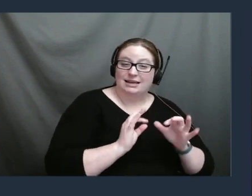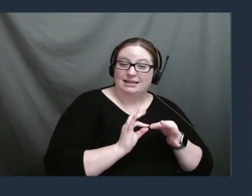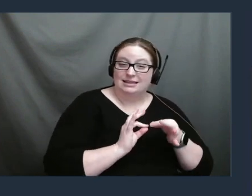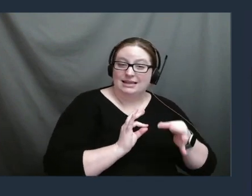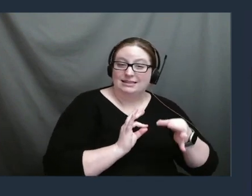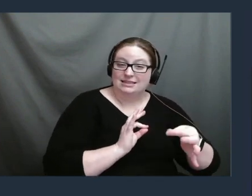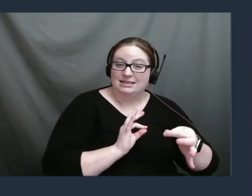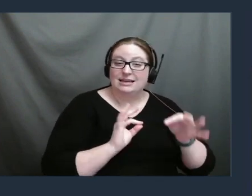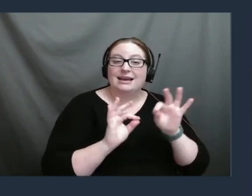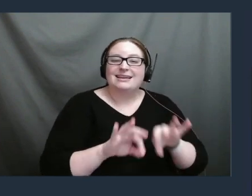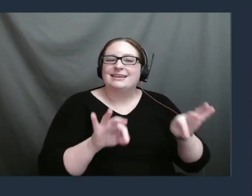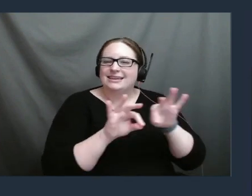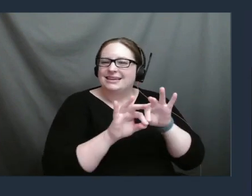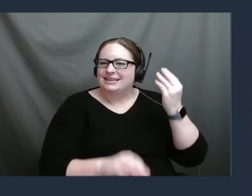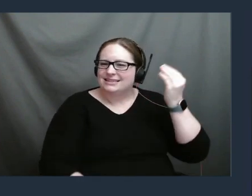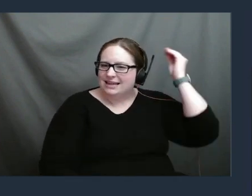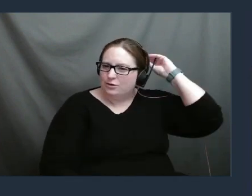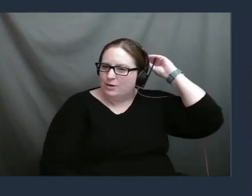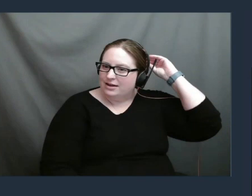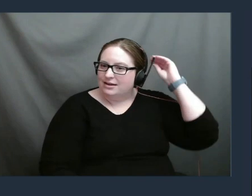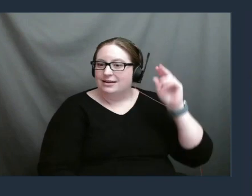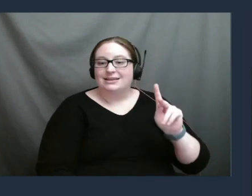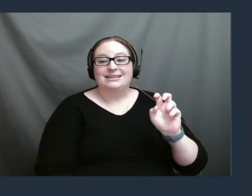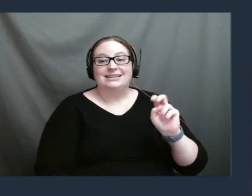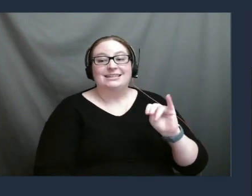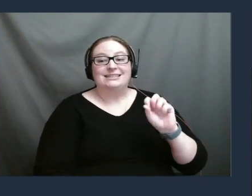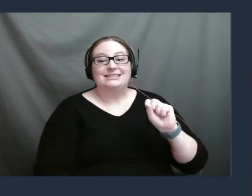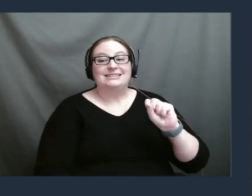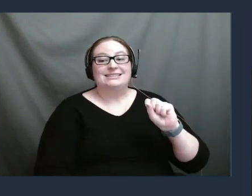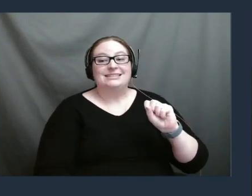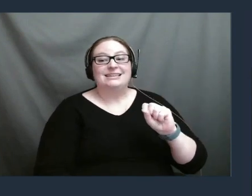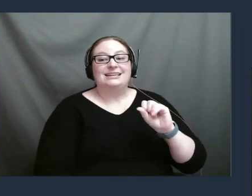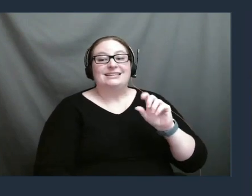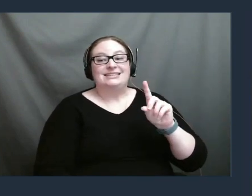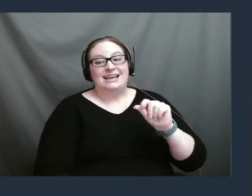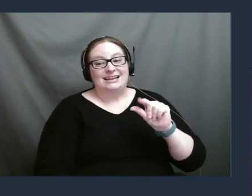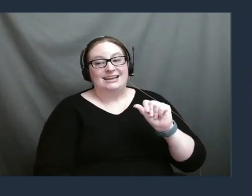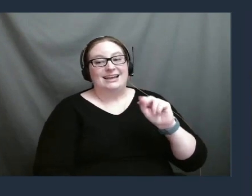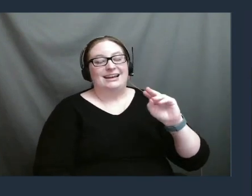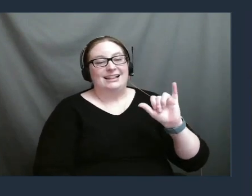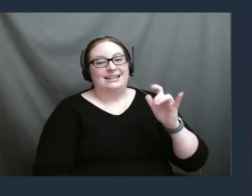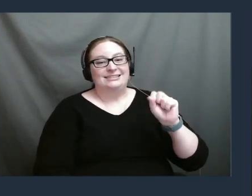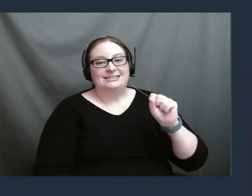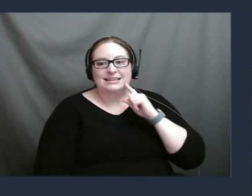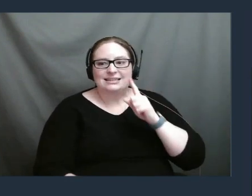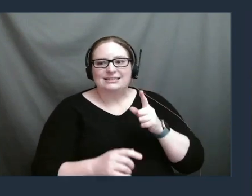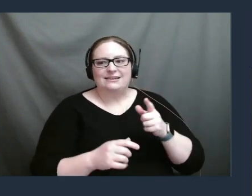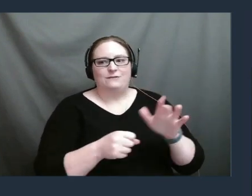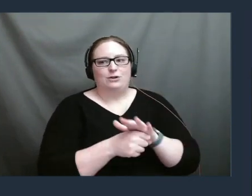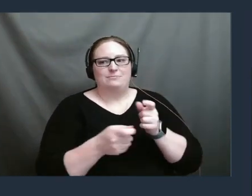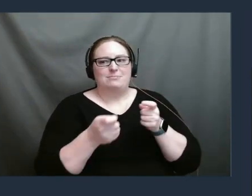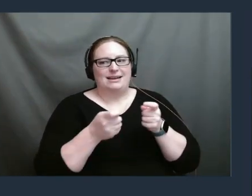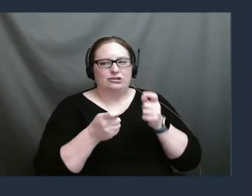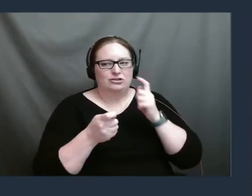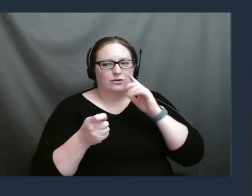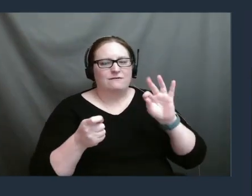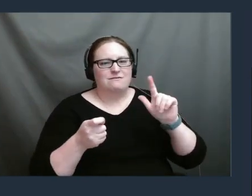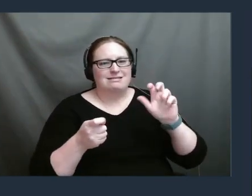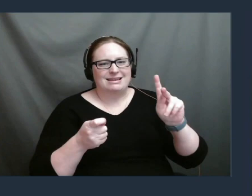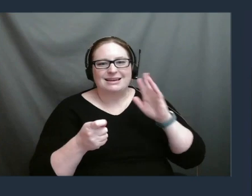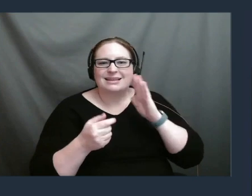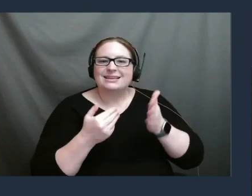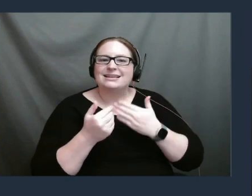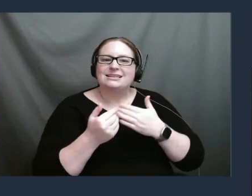you today is Kinesis Data Analytics is Amazon's fully managed service for Apache Flink, and it's the easiest way to run Apache Flink